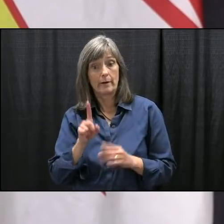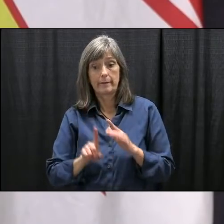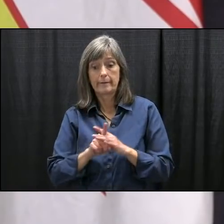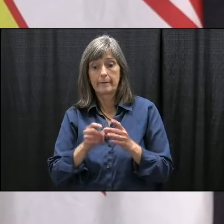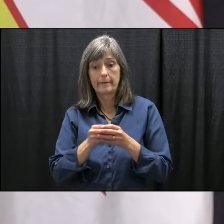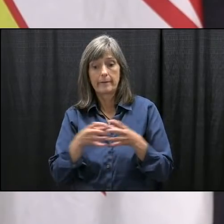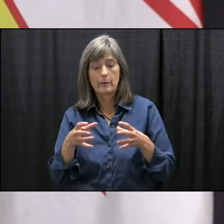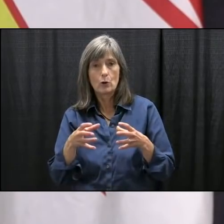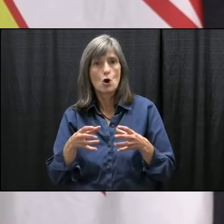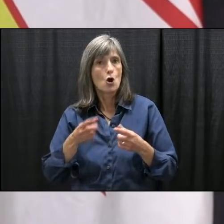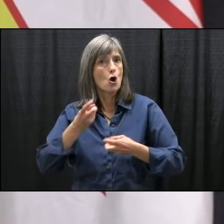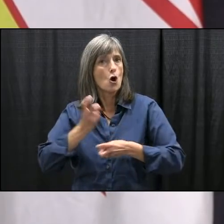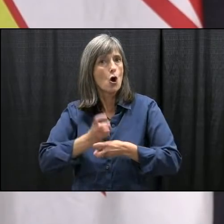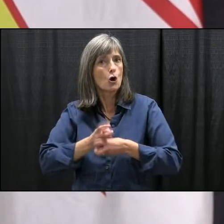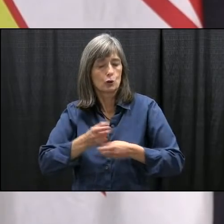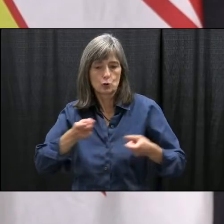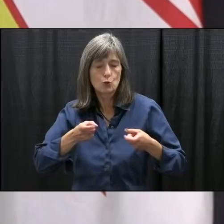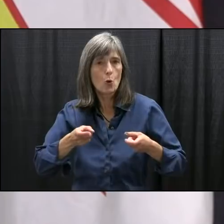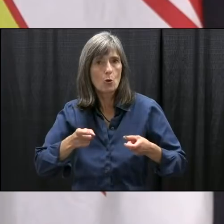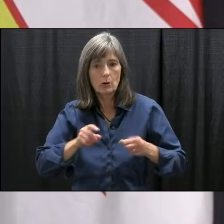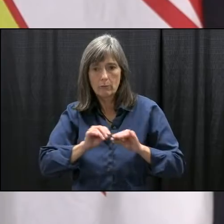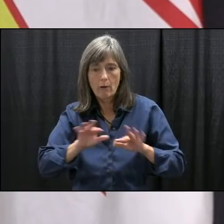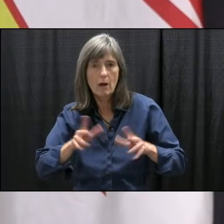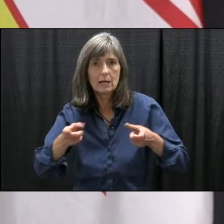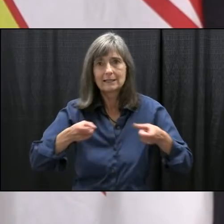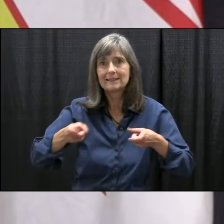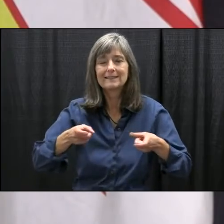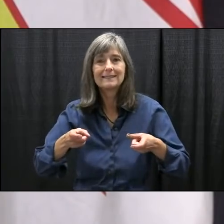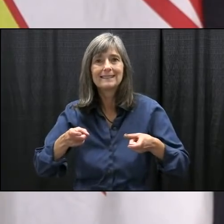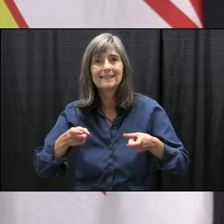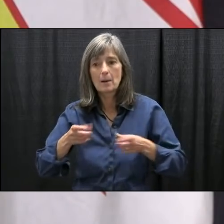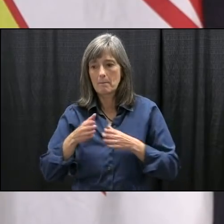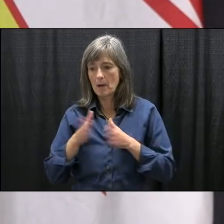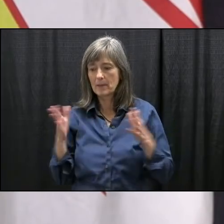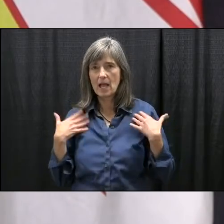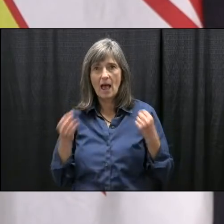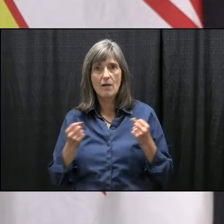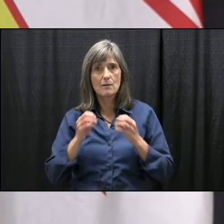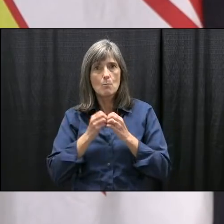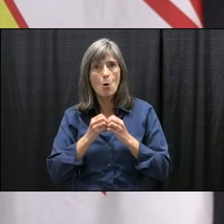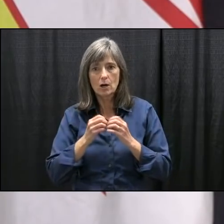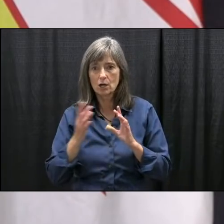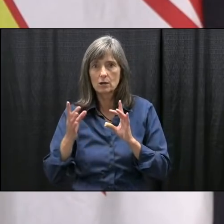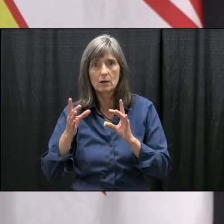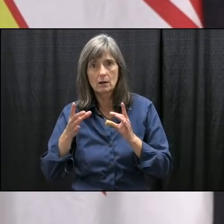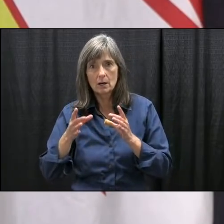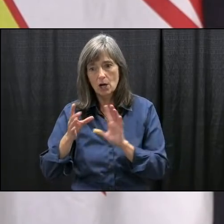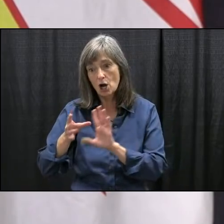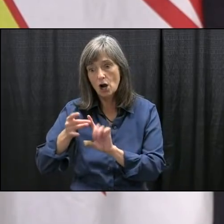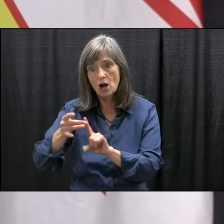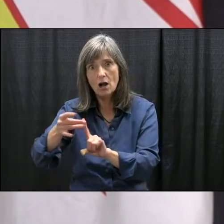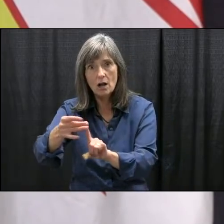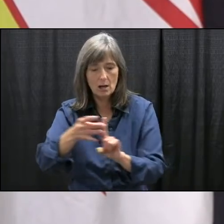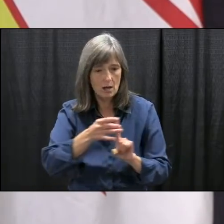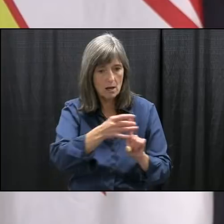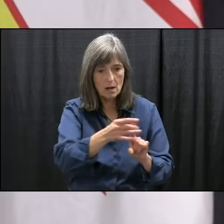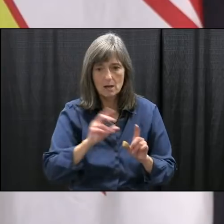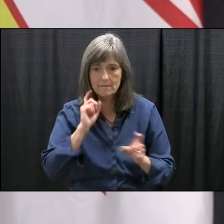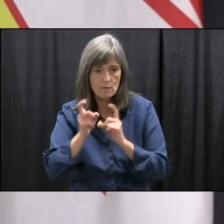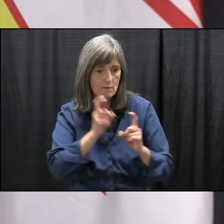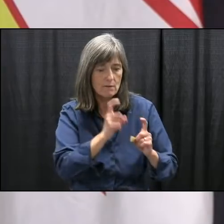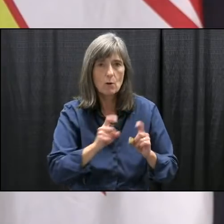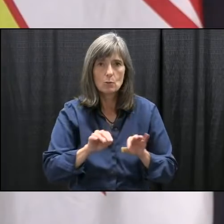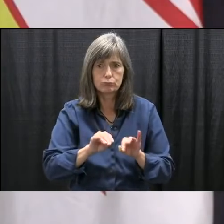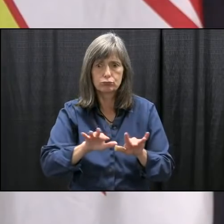They've certainly stressed the public health in terms of contact tracing, but we're overcoming it. So, and I think we